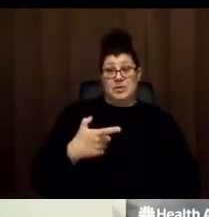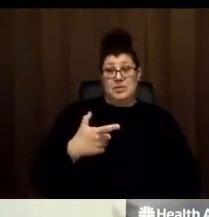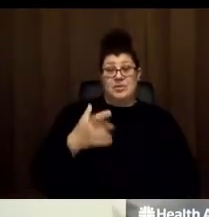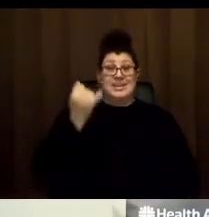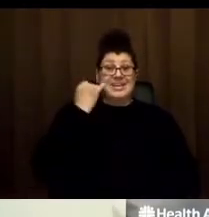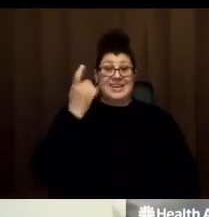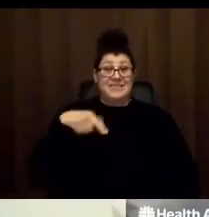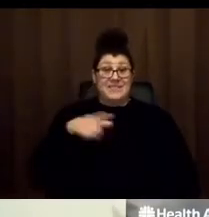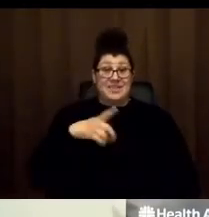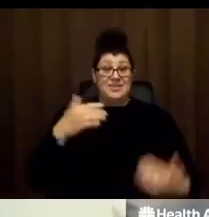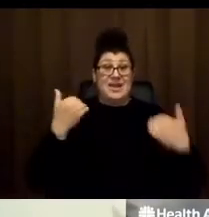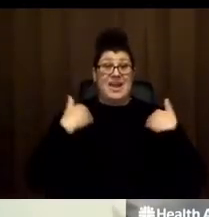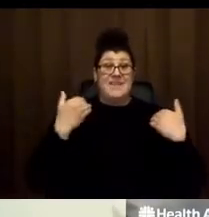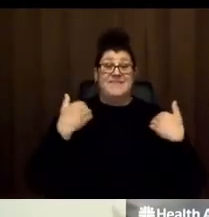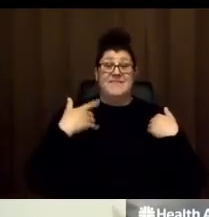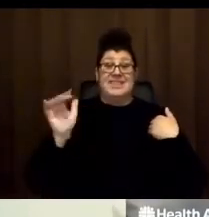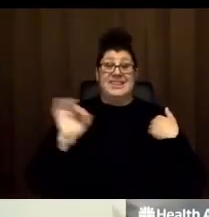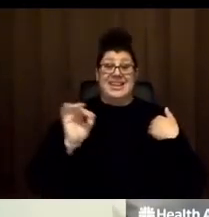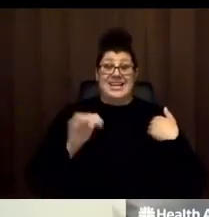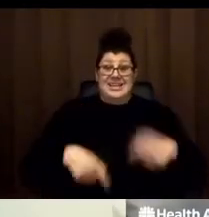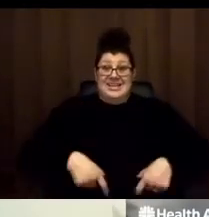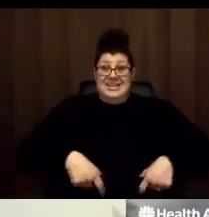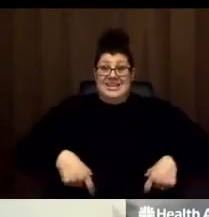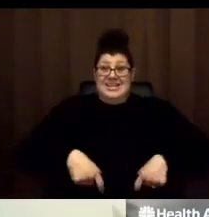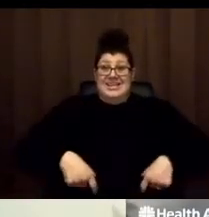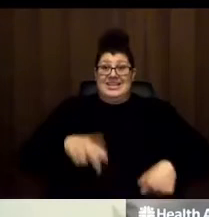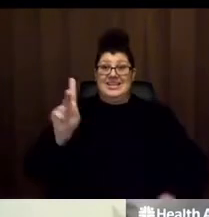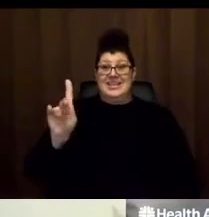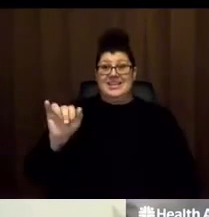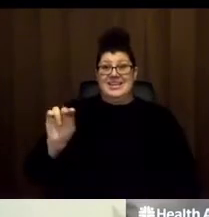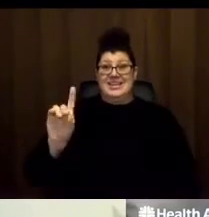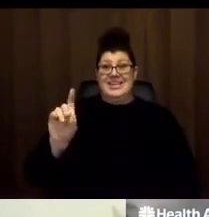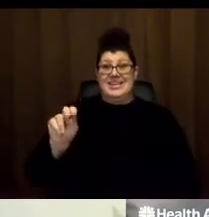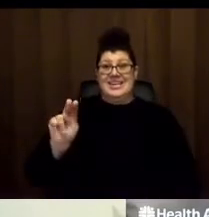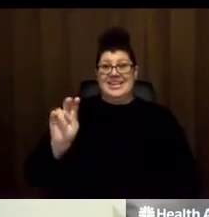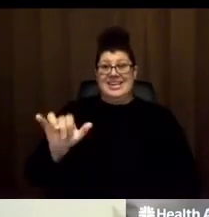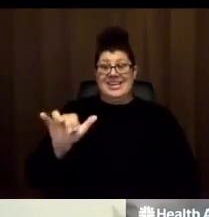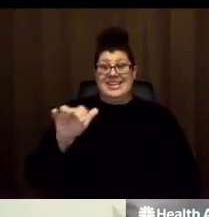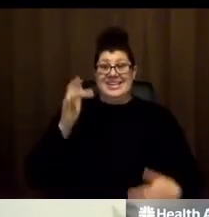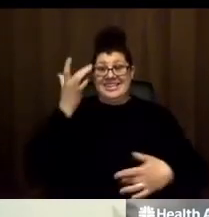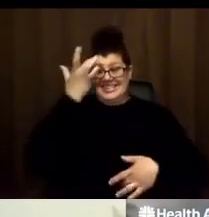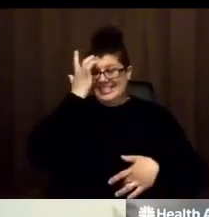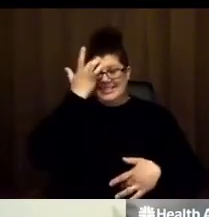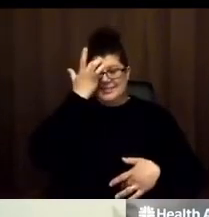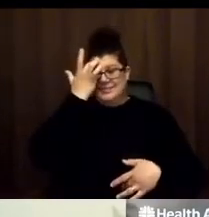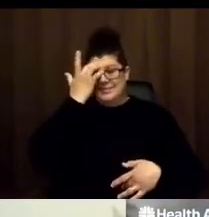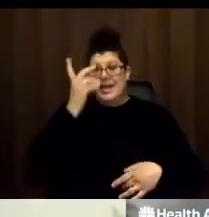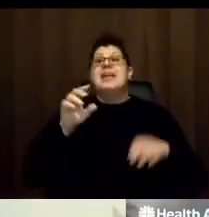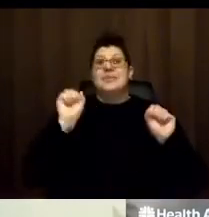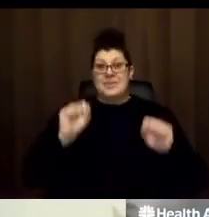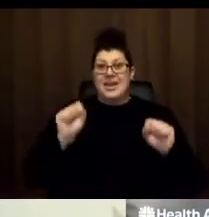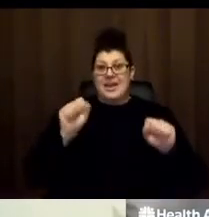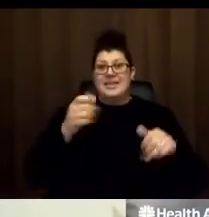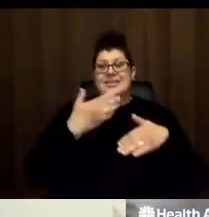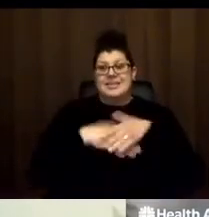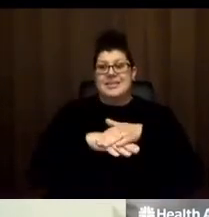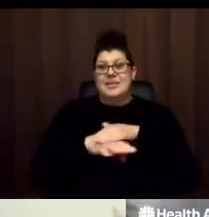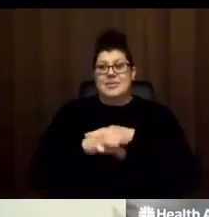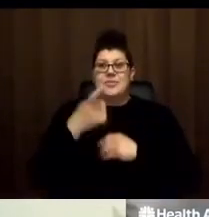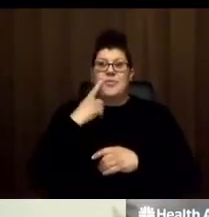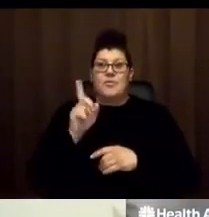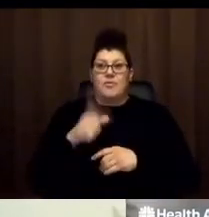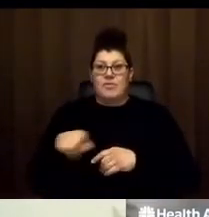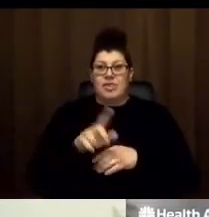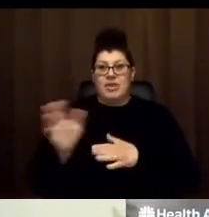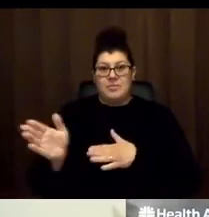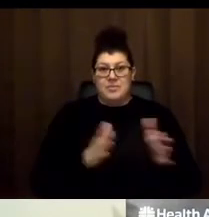renal disease, you couldn't enroll in a Medicare Advantage plan. Well, that no longer is the case. End-stage renal disease is no longer a stopgap